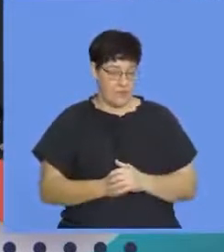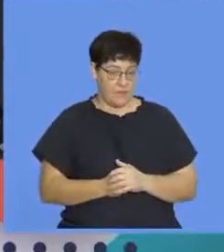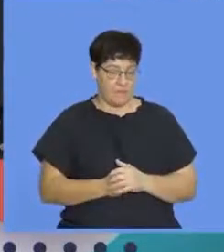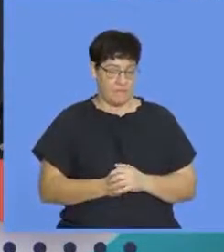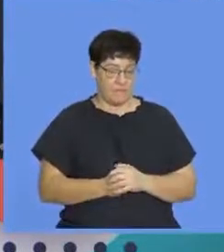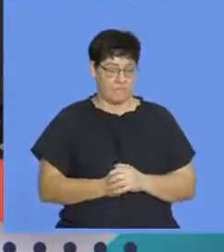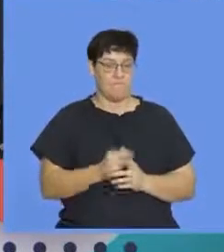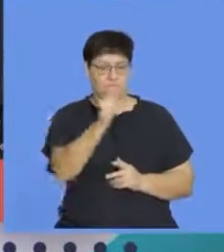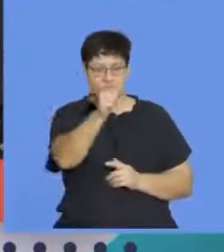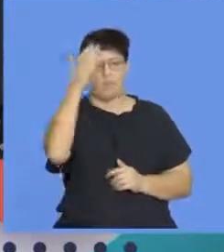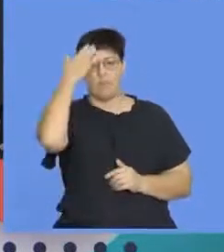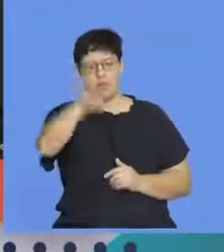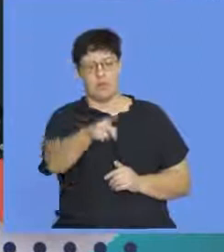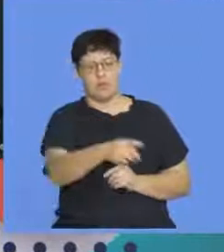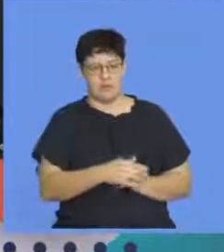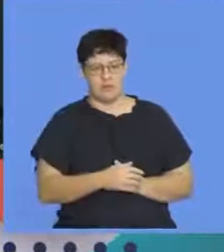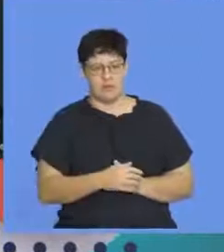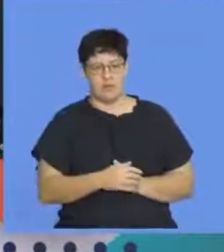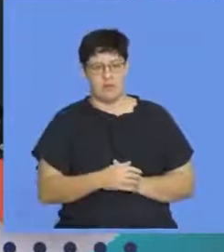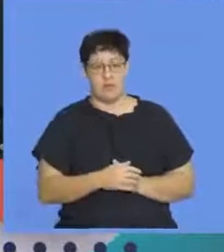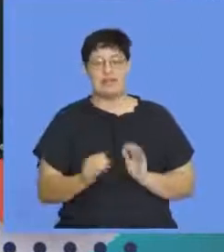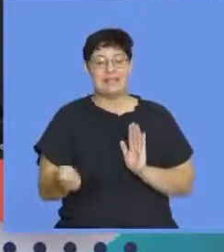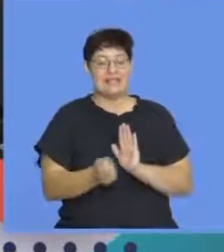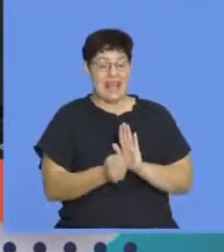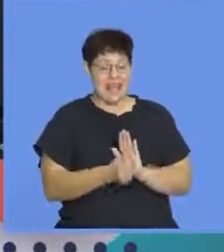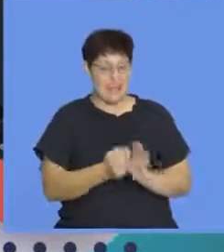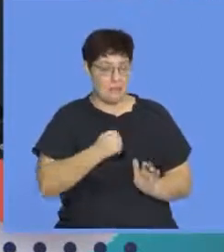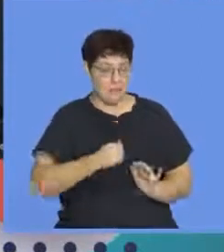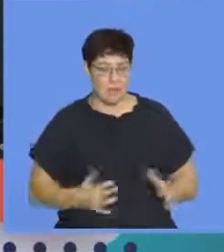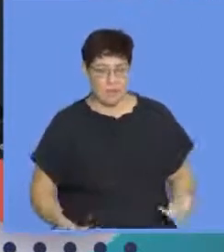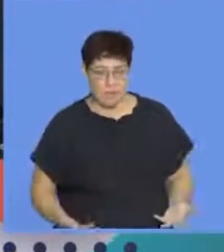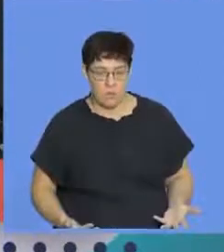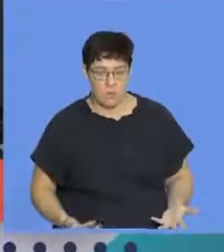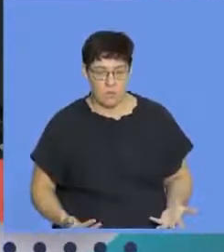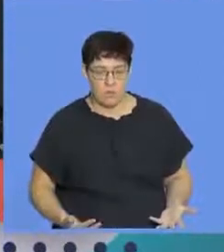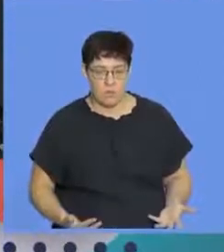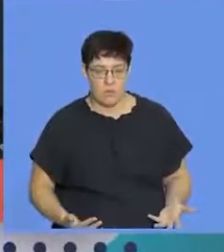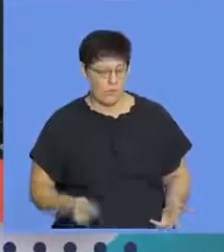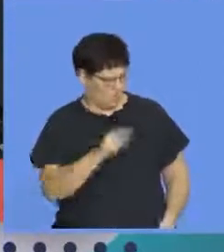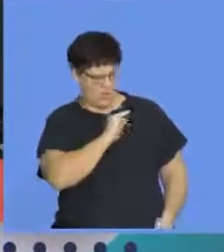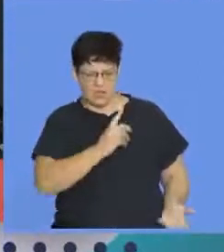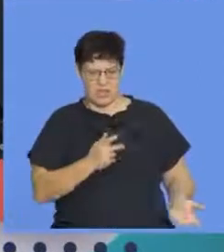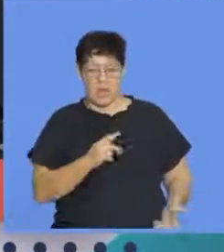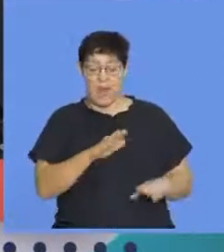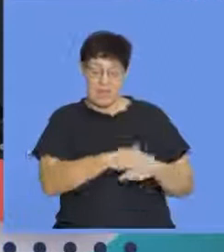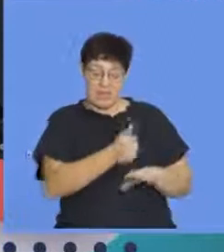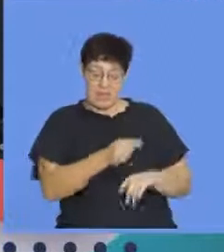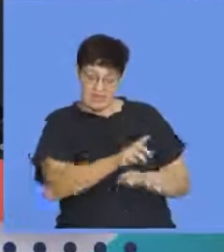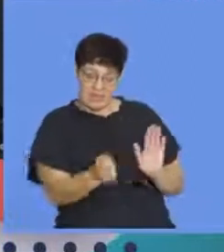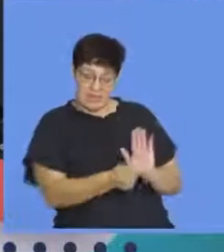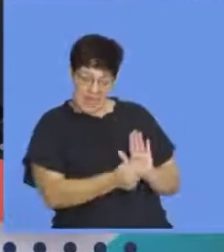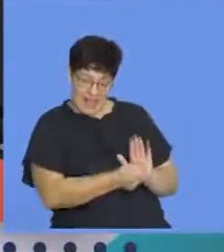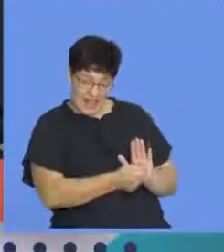know your sales. Why? Because based on your sales, you will calculate